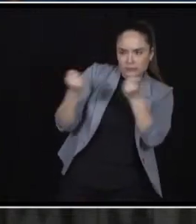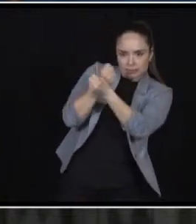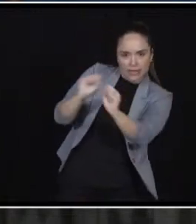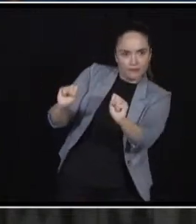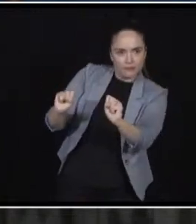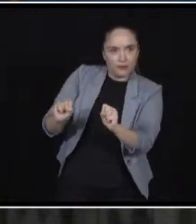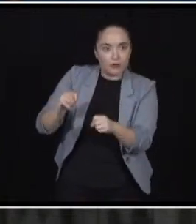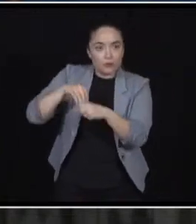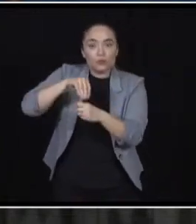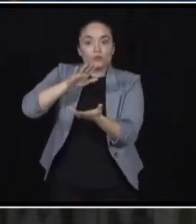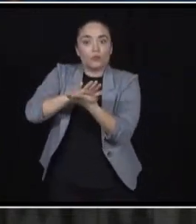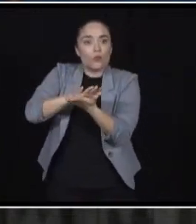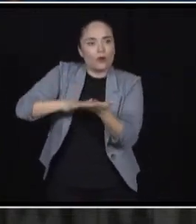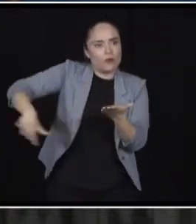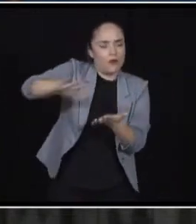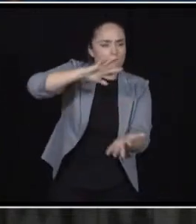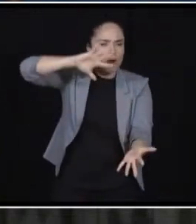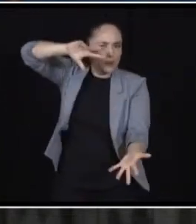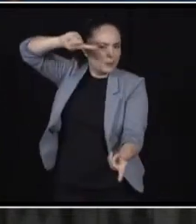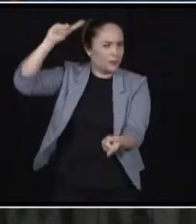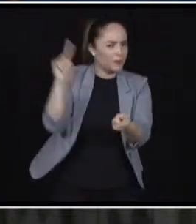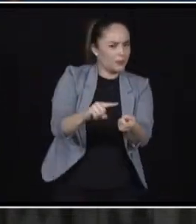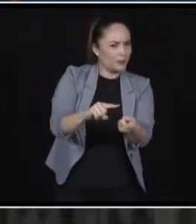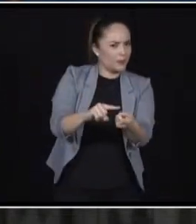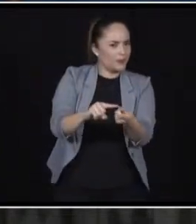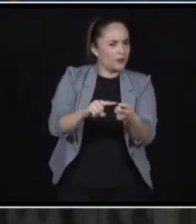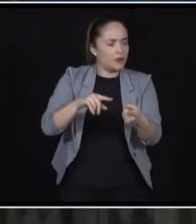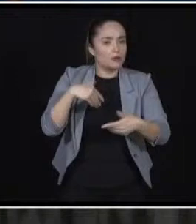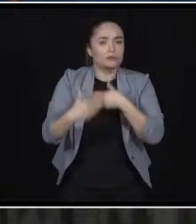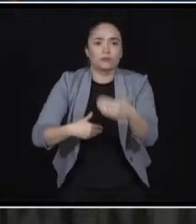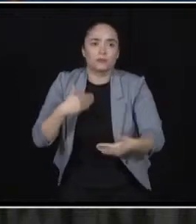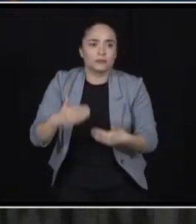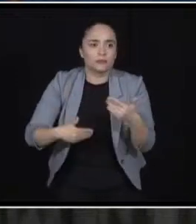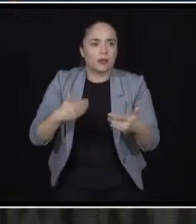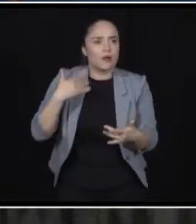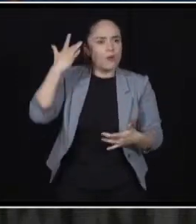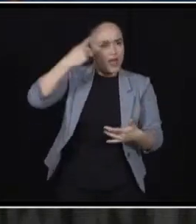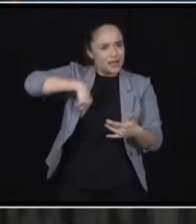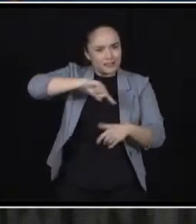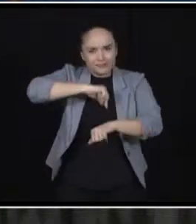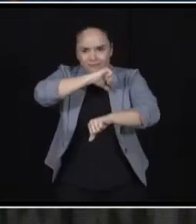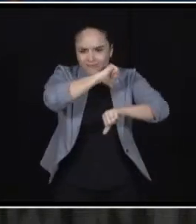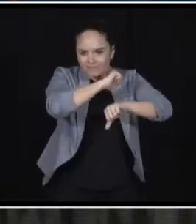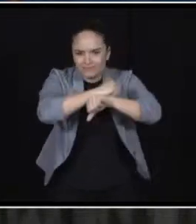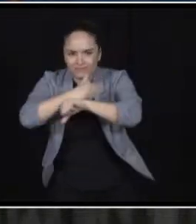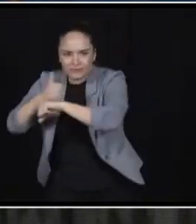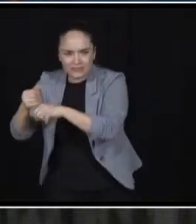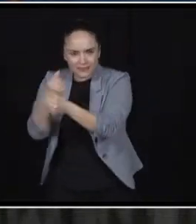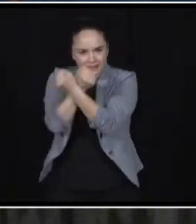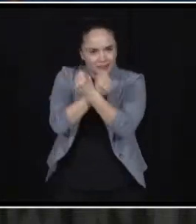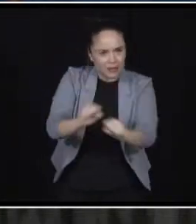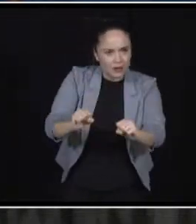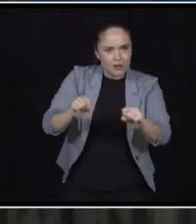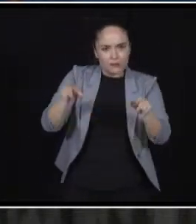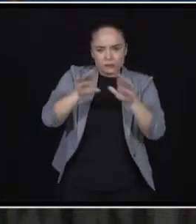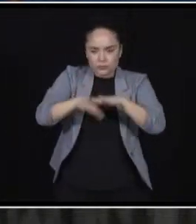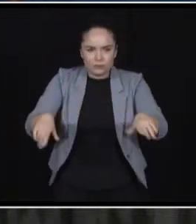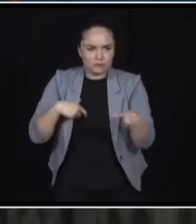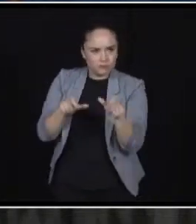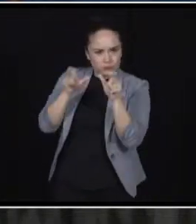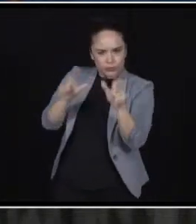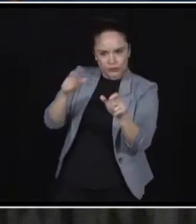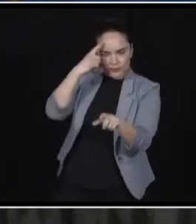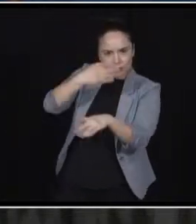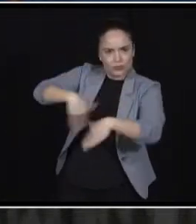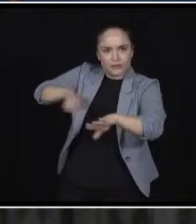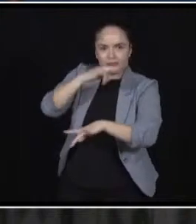is in large part thanks to the extensive measures we've put in place to protect kids. Now, despite these efforts, we recognize the threat posed